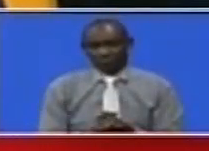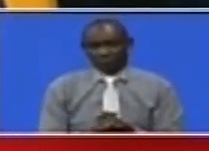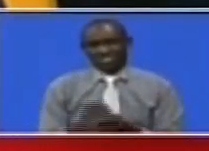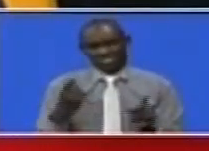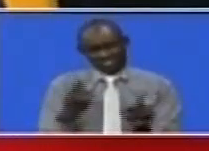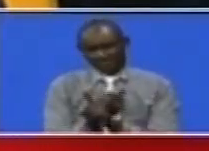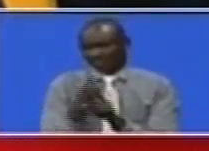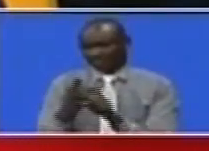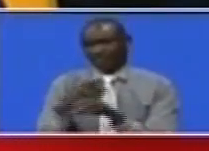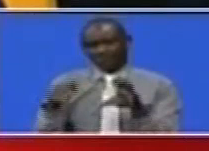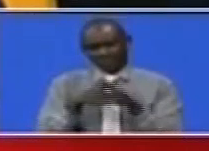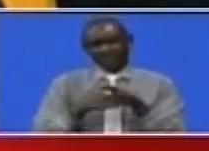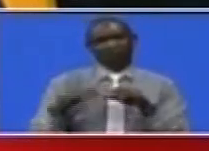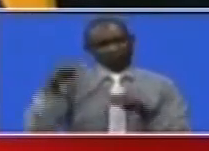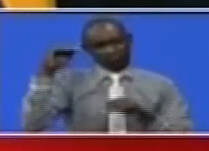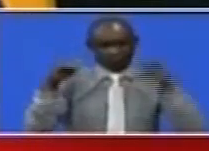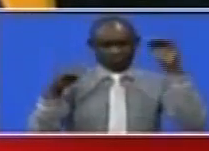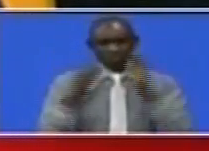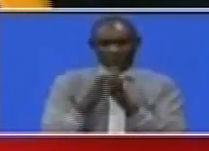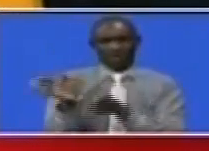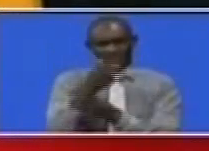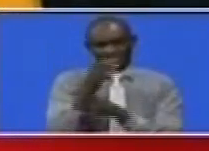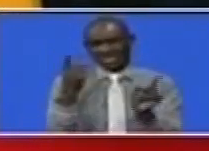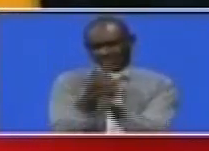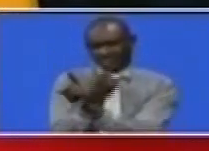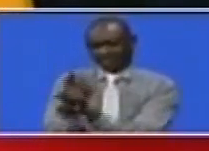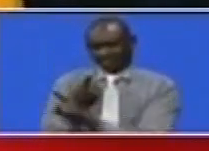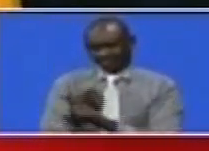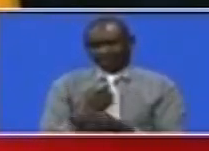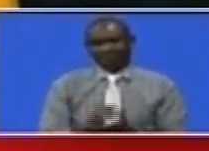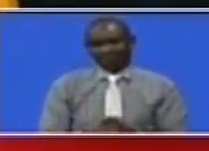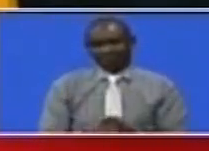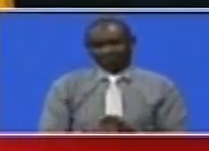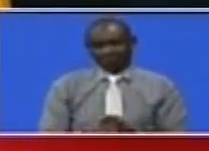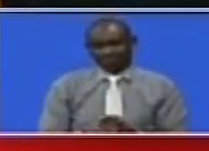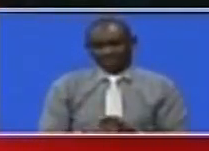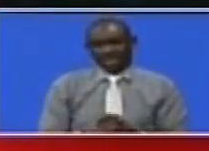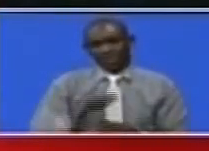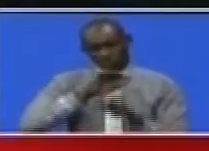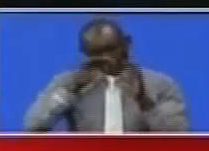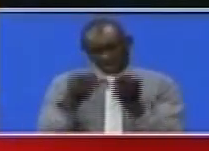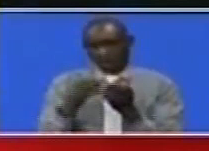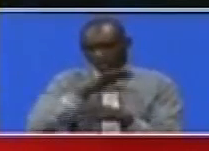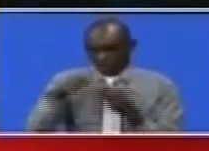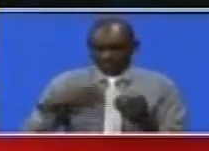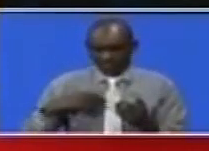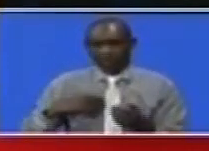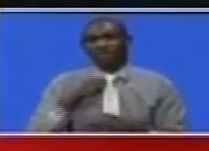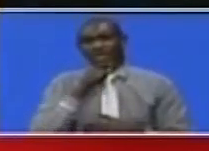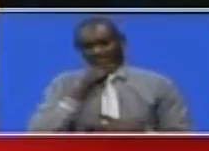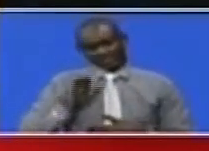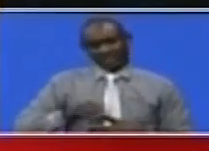distinguished members of the diplomatic corps, my brother bishops, ladies and